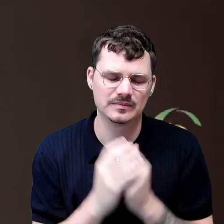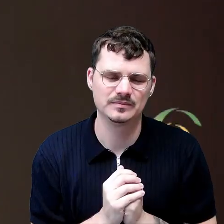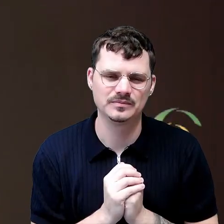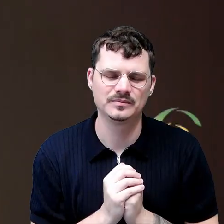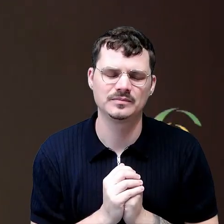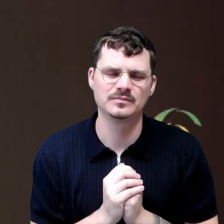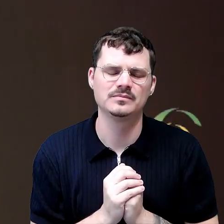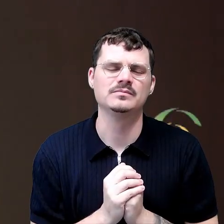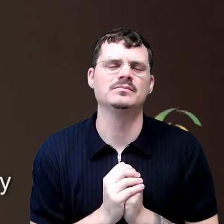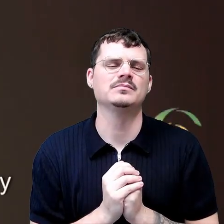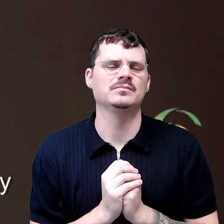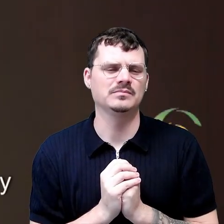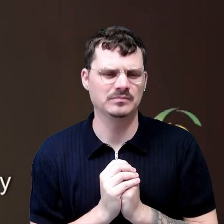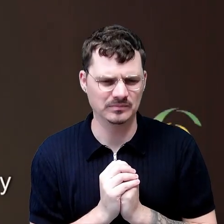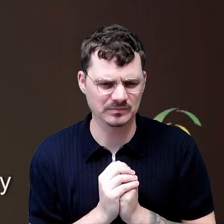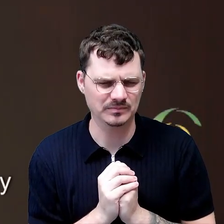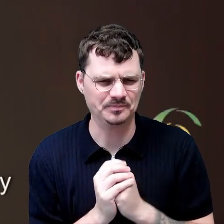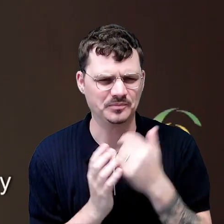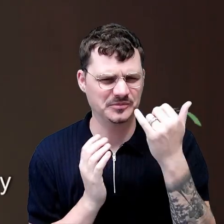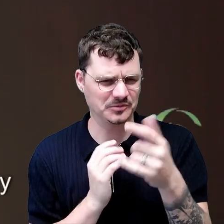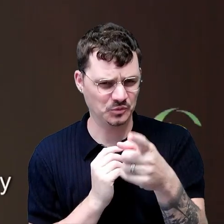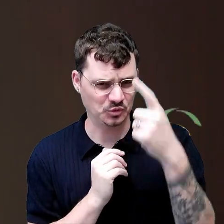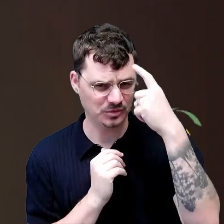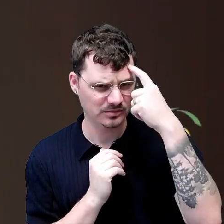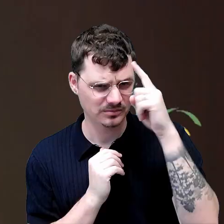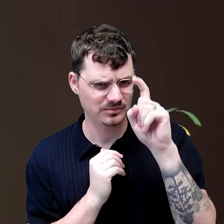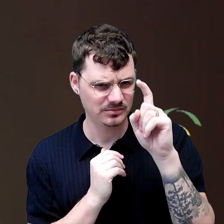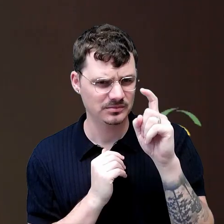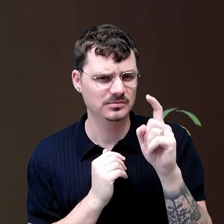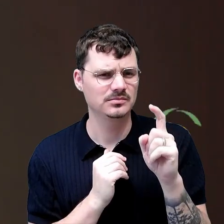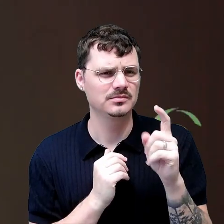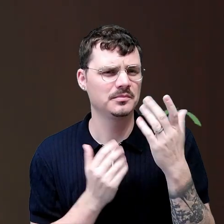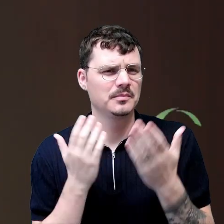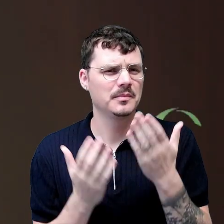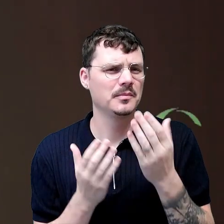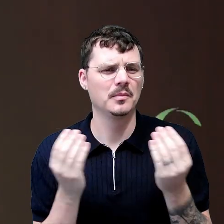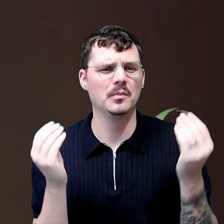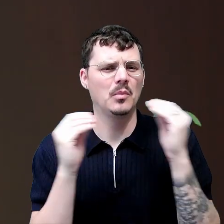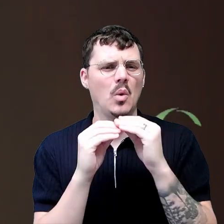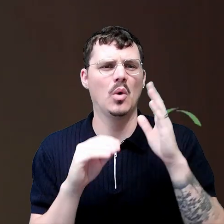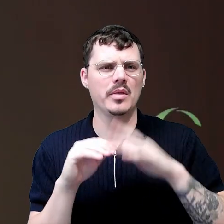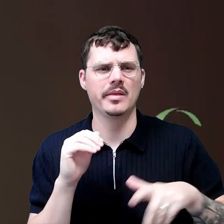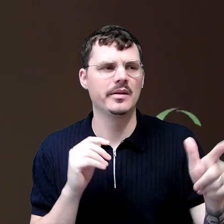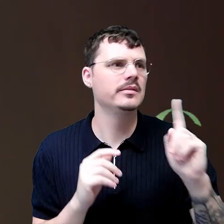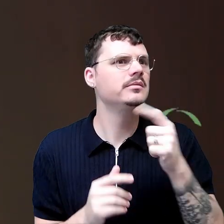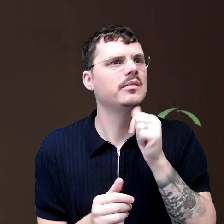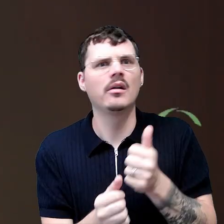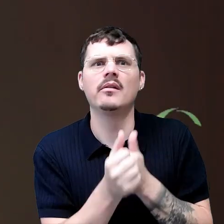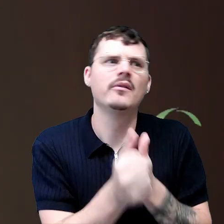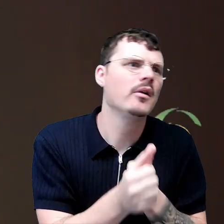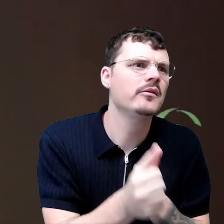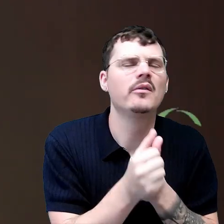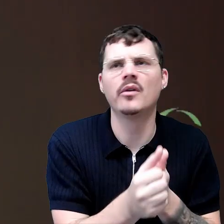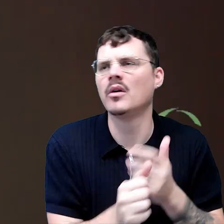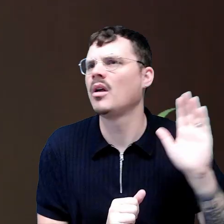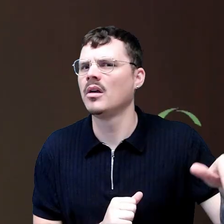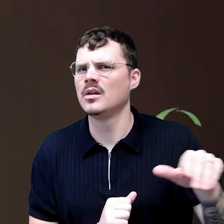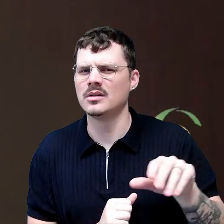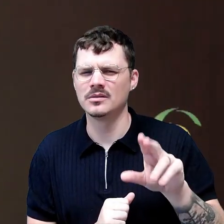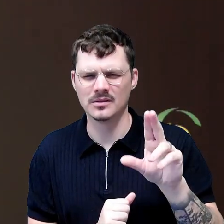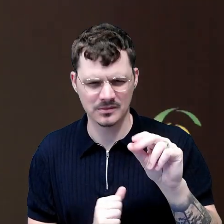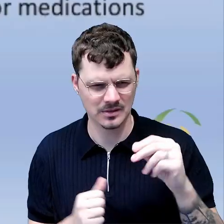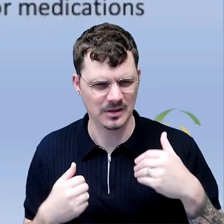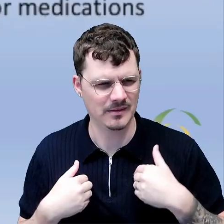Well, does that sort of make you think there may be more to this than just disobedient behavior?